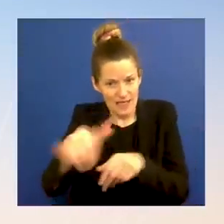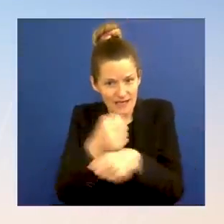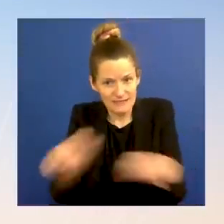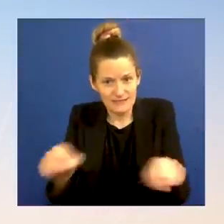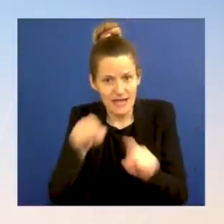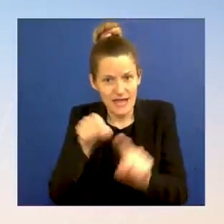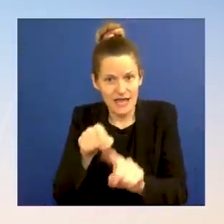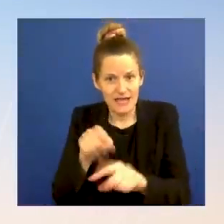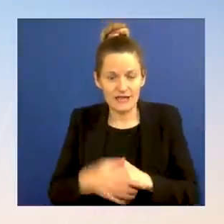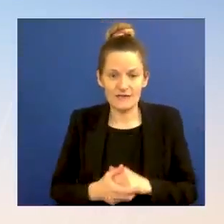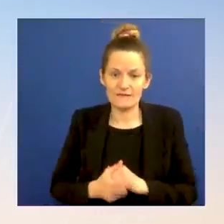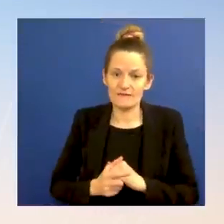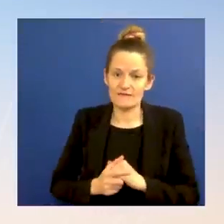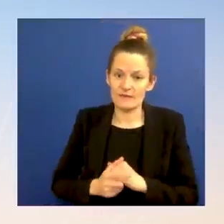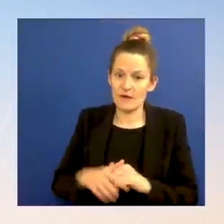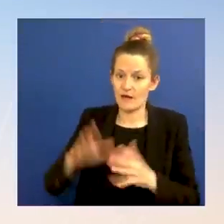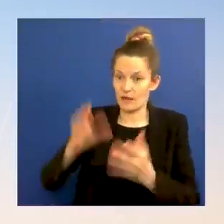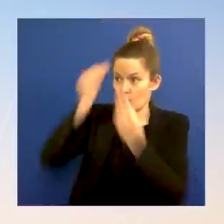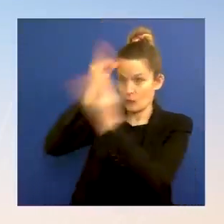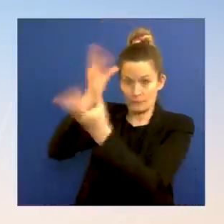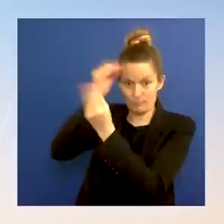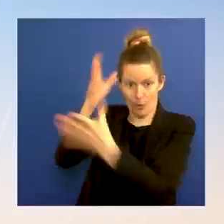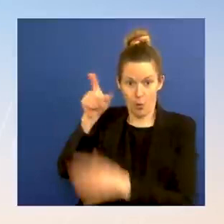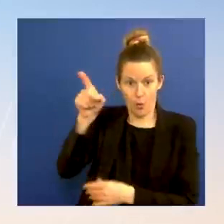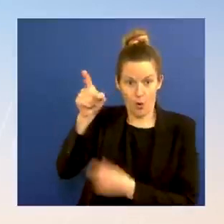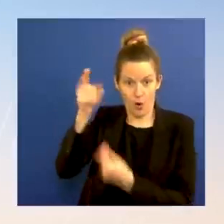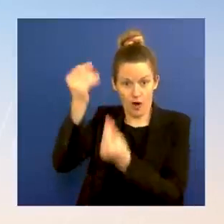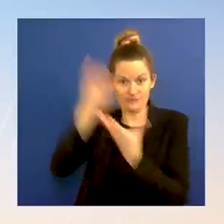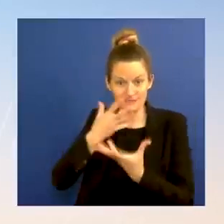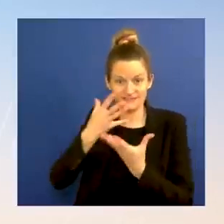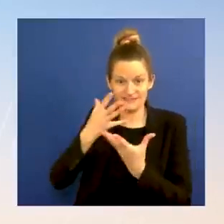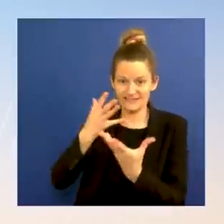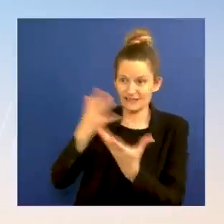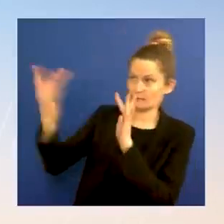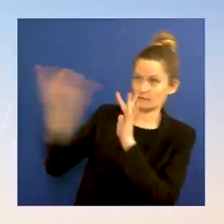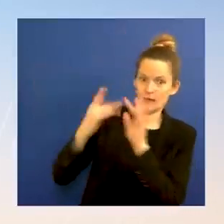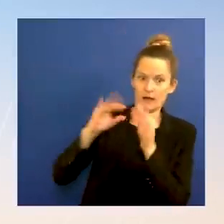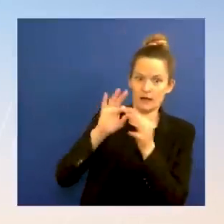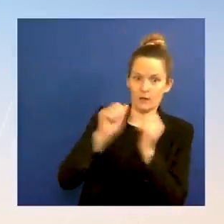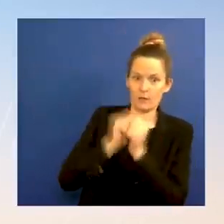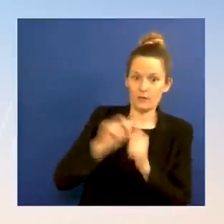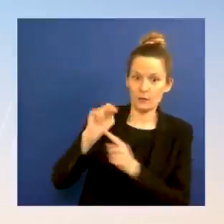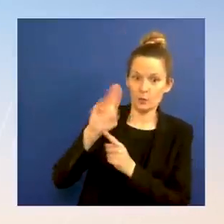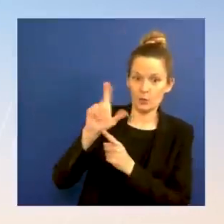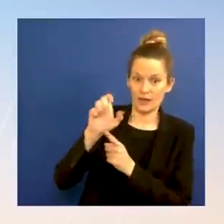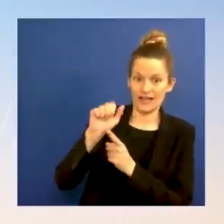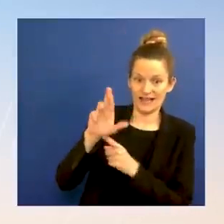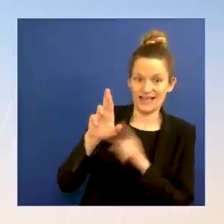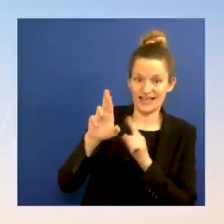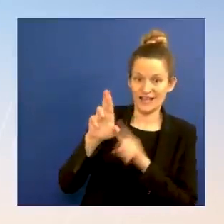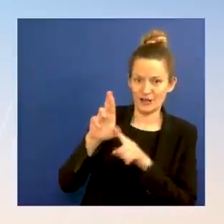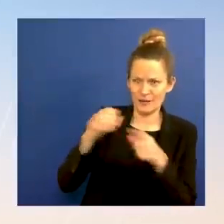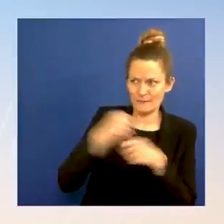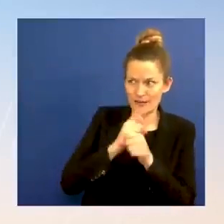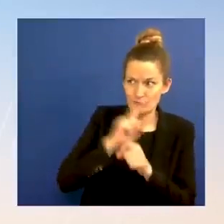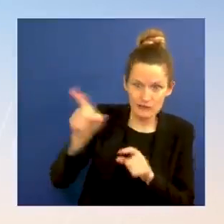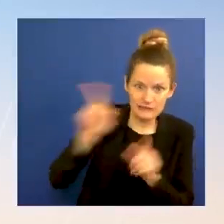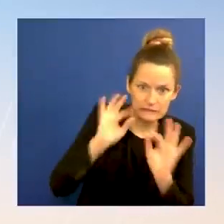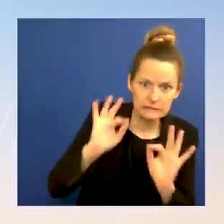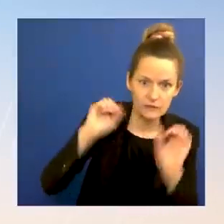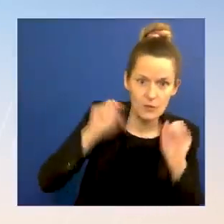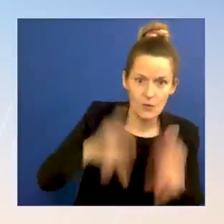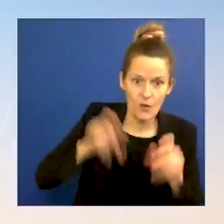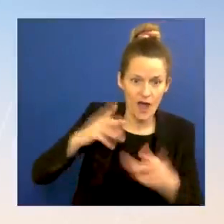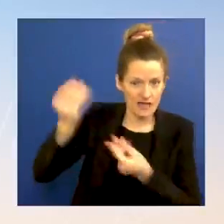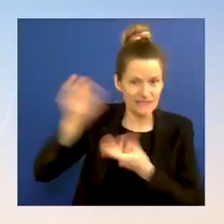nuclear regulator, which certainly was helpful. As you know, last night, the president not only spoke with President Zelensky, he also spoke last night to the head of